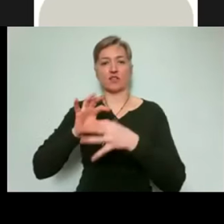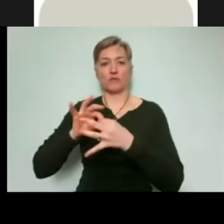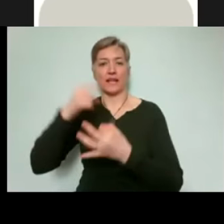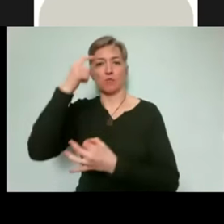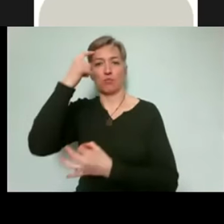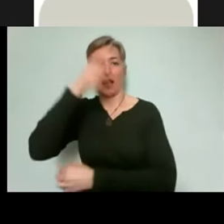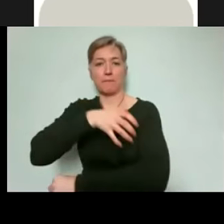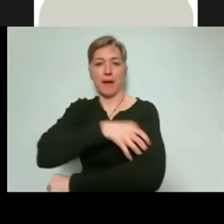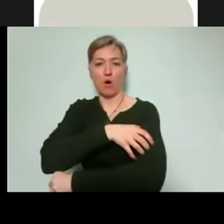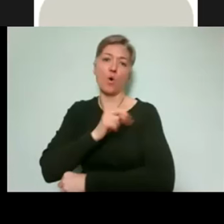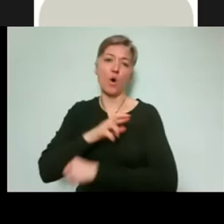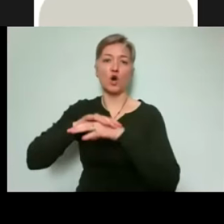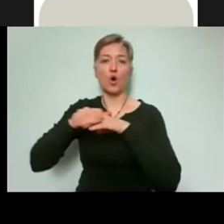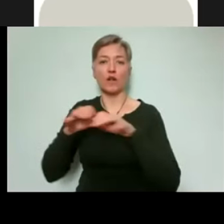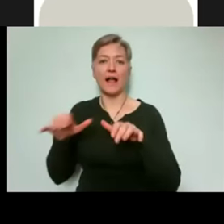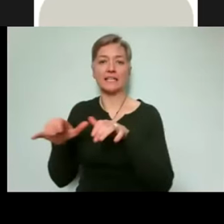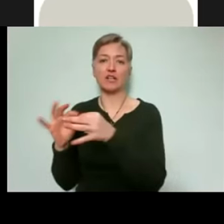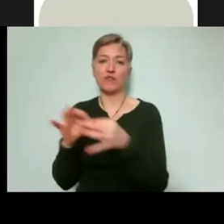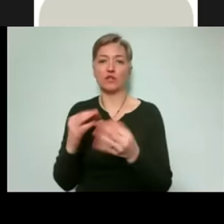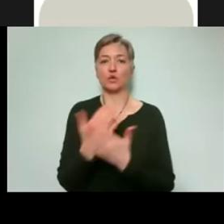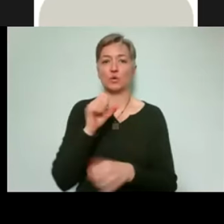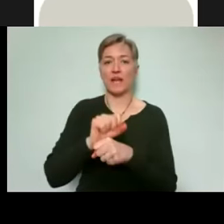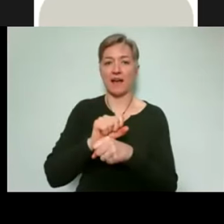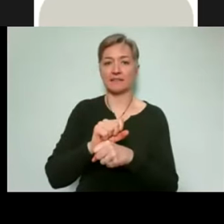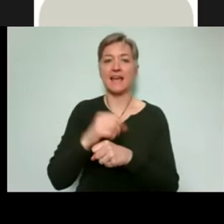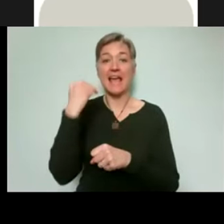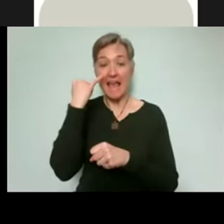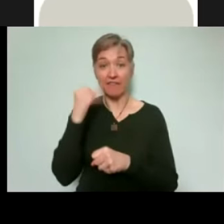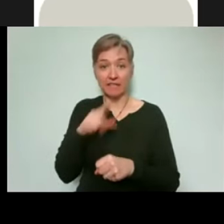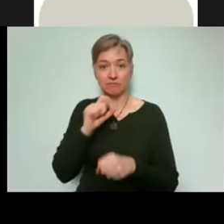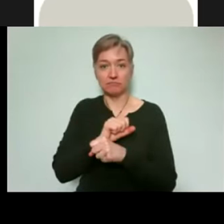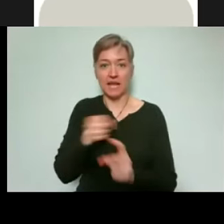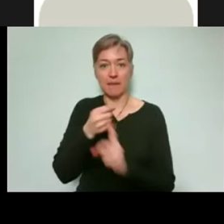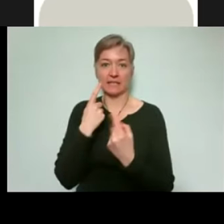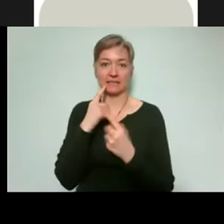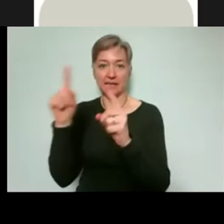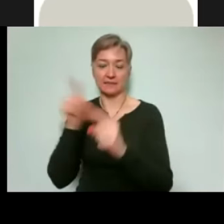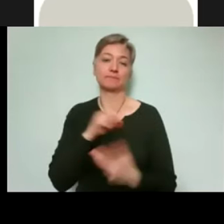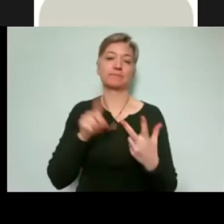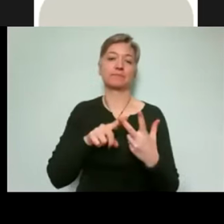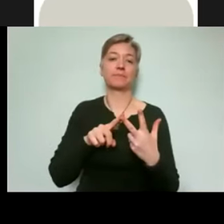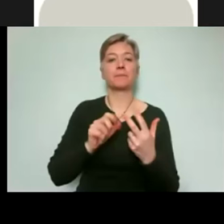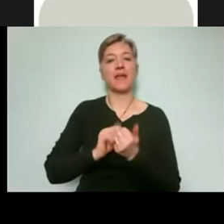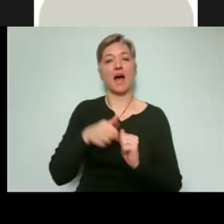or cortical activity related to the task if success is impacted? And then lastly, how does this sort